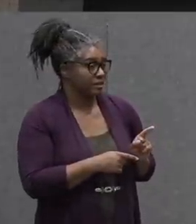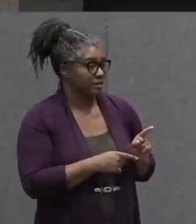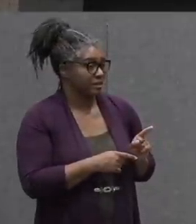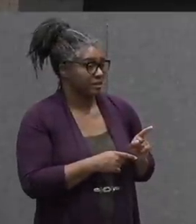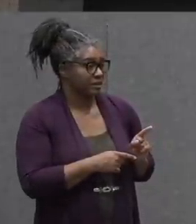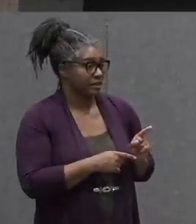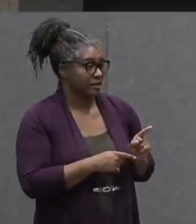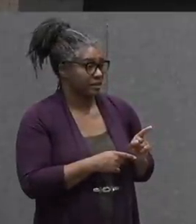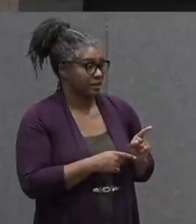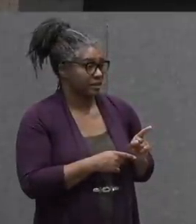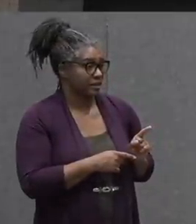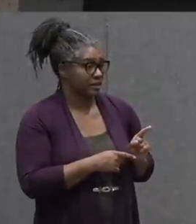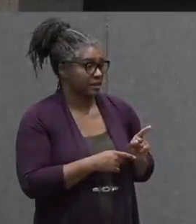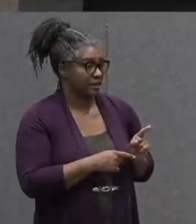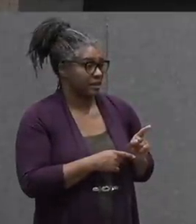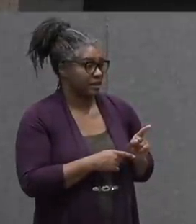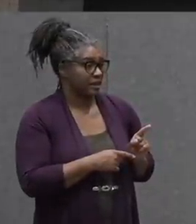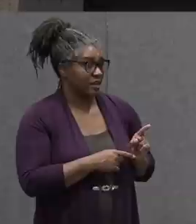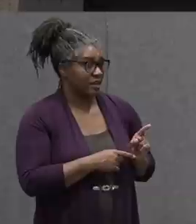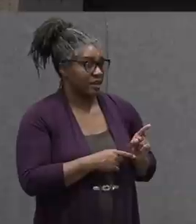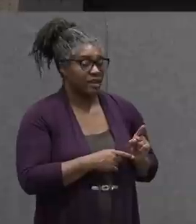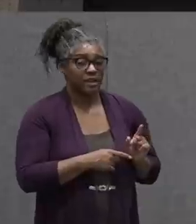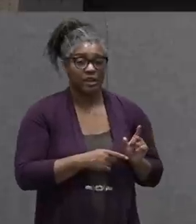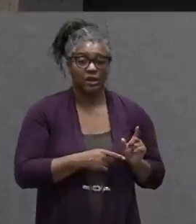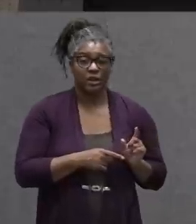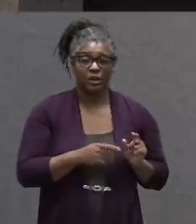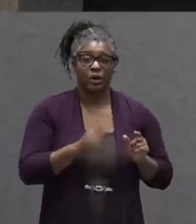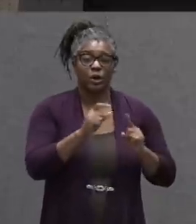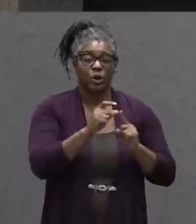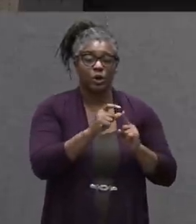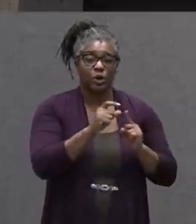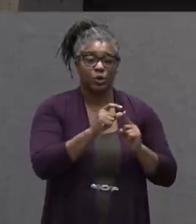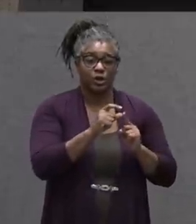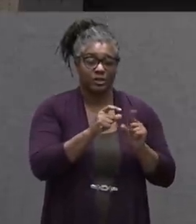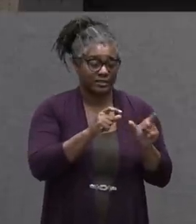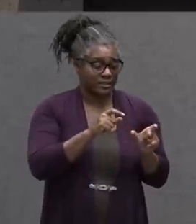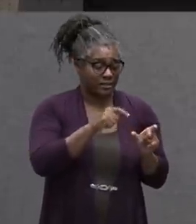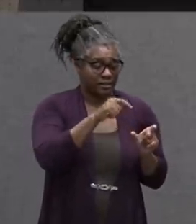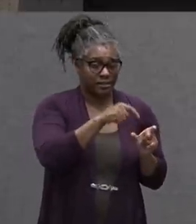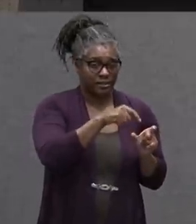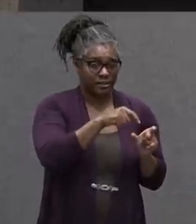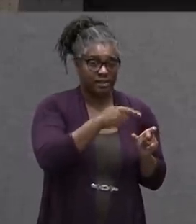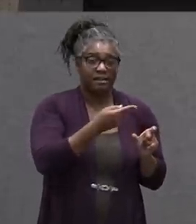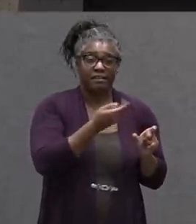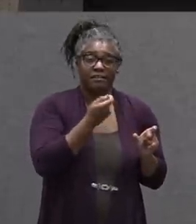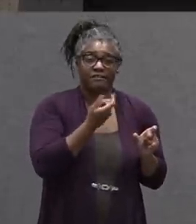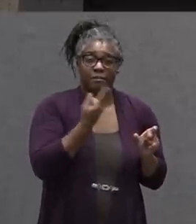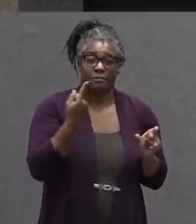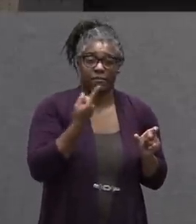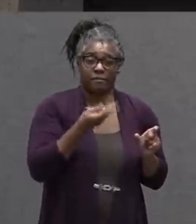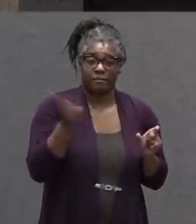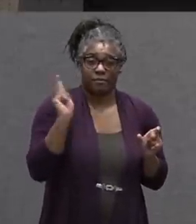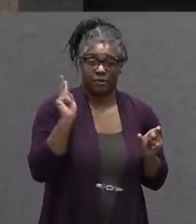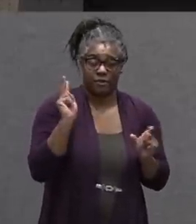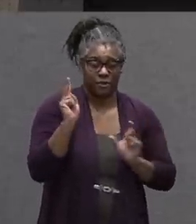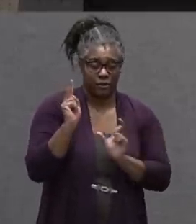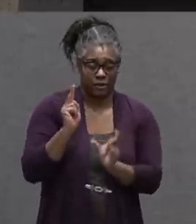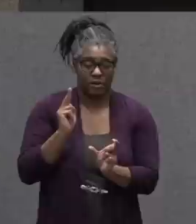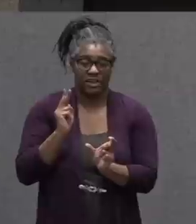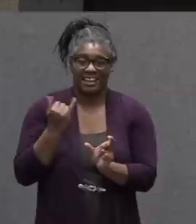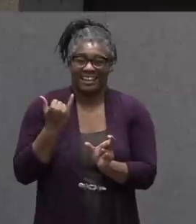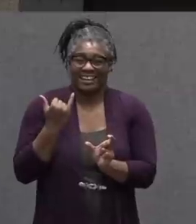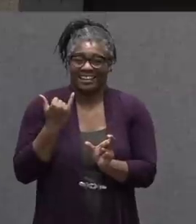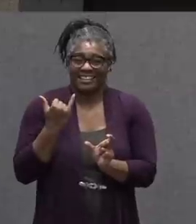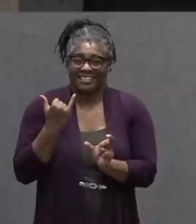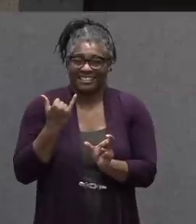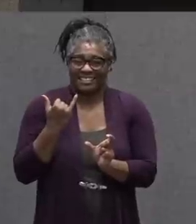as well as our words from this week. And remember, sight words are words that you want to know automatically. You shouldn't sound